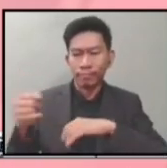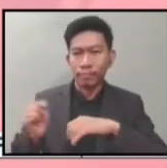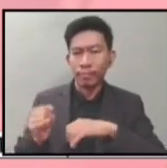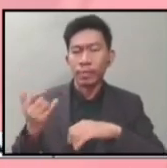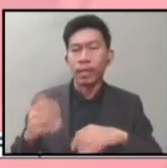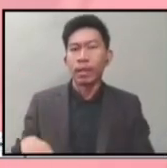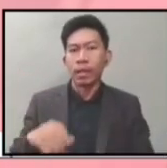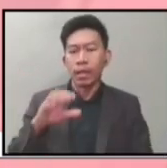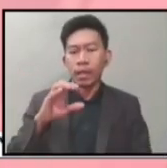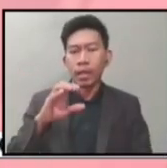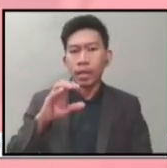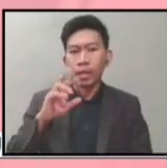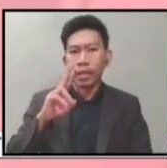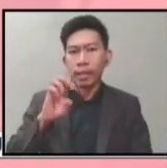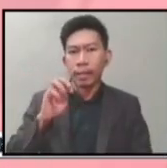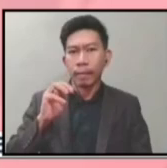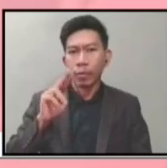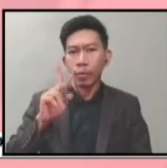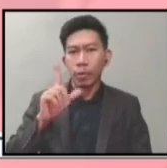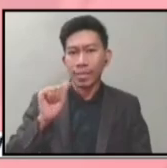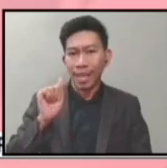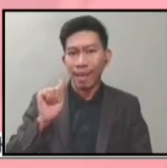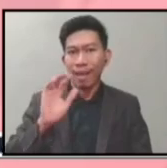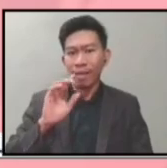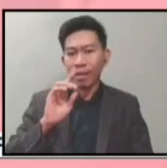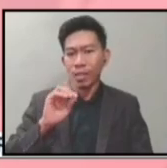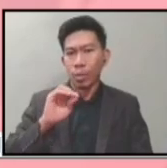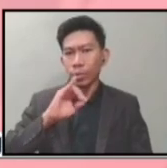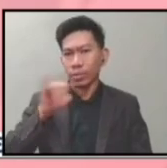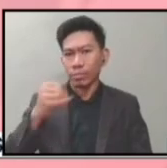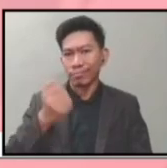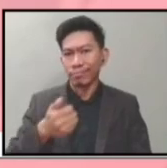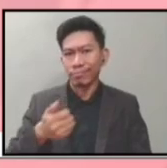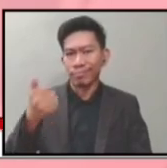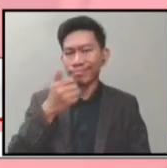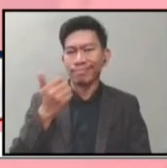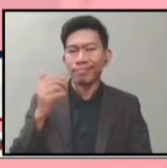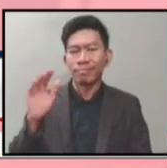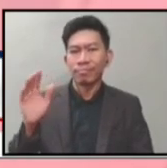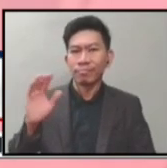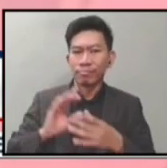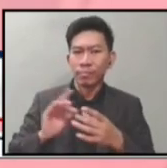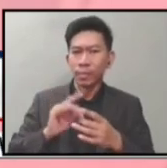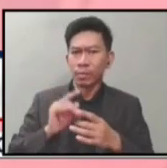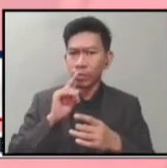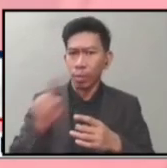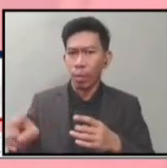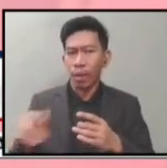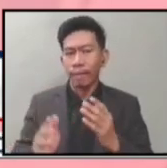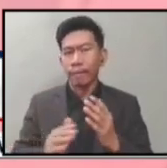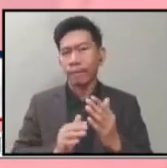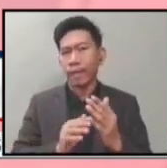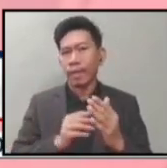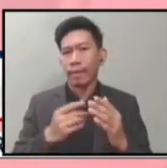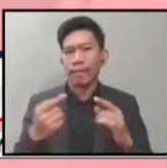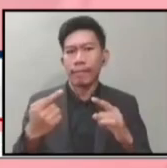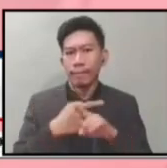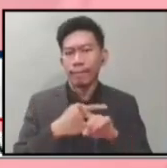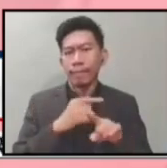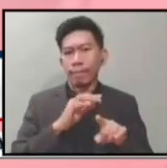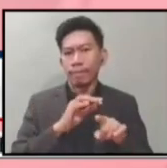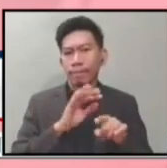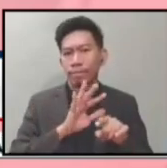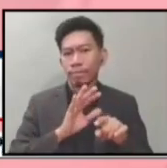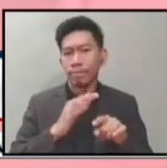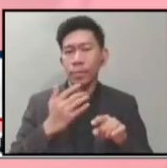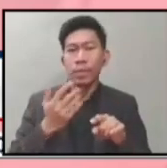Crispin Remulla. Ayon kay Remulla, paglabag ito sa karapatan ng Pilipinas kung mapapatunay ang nasa loob ng exclusive economic zone